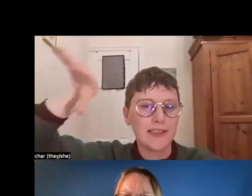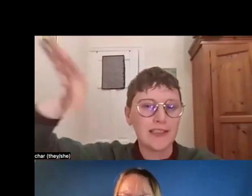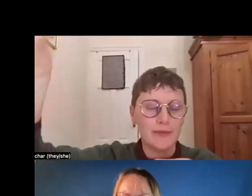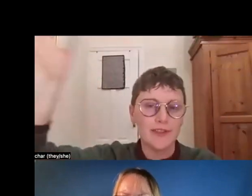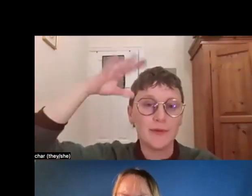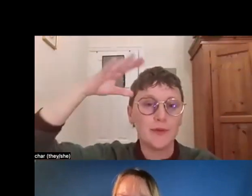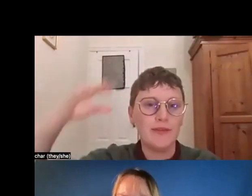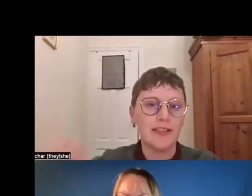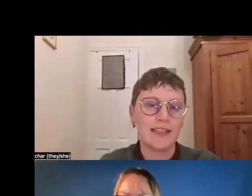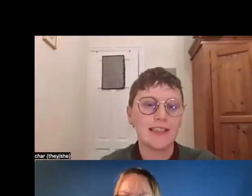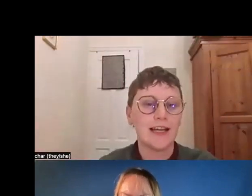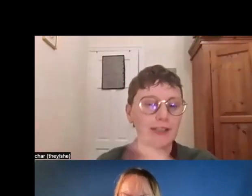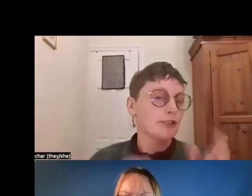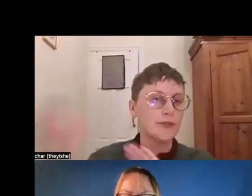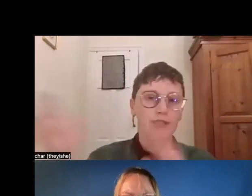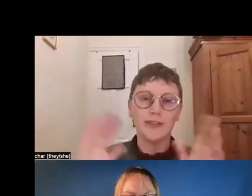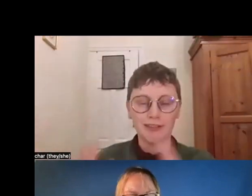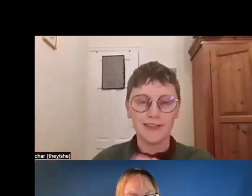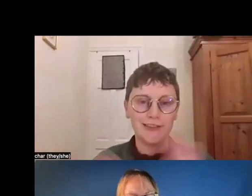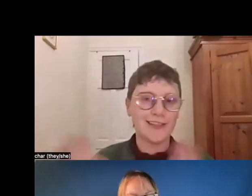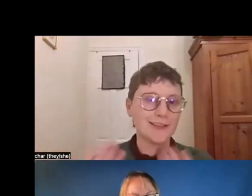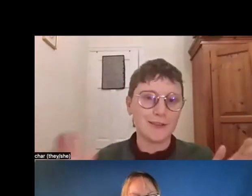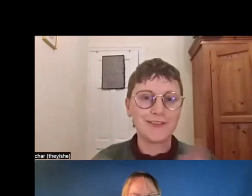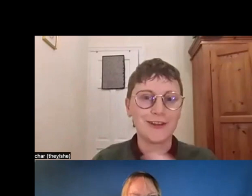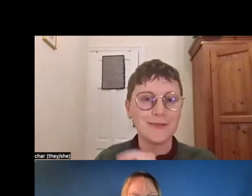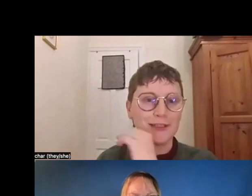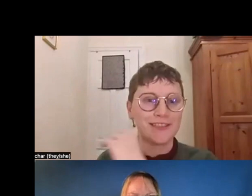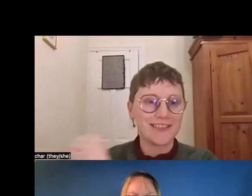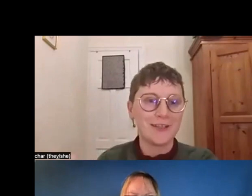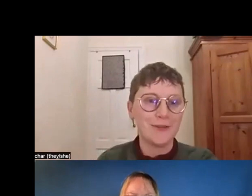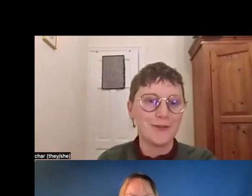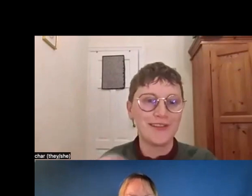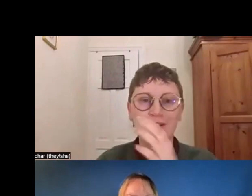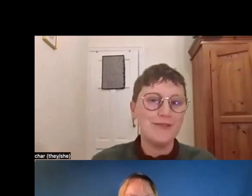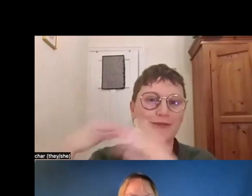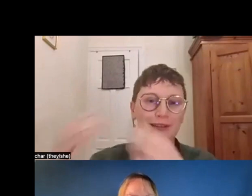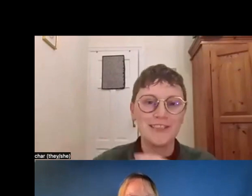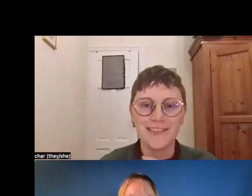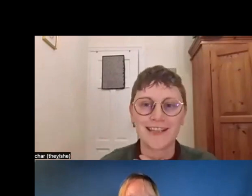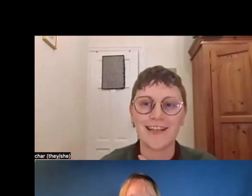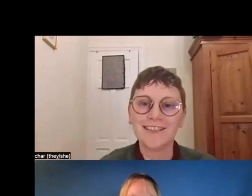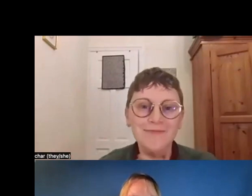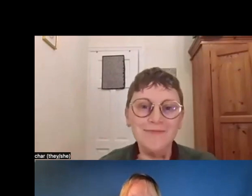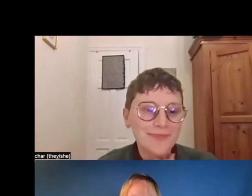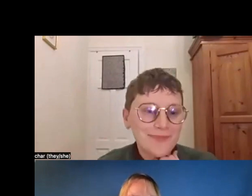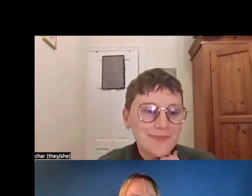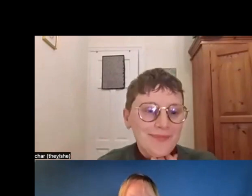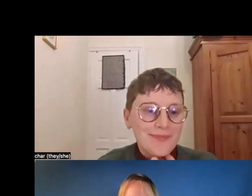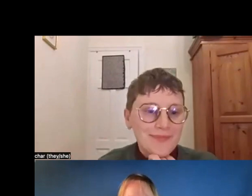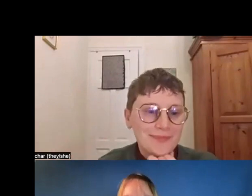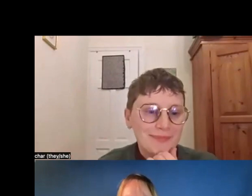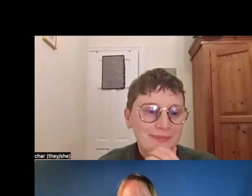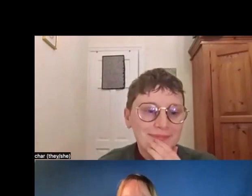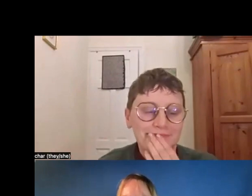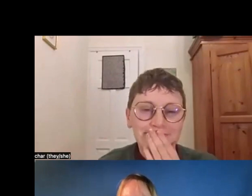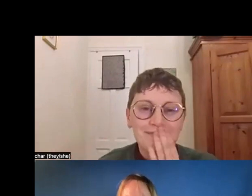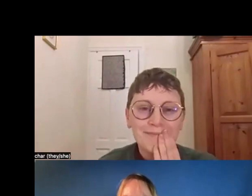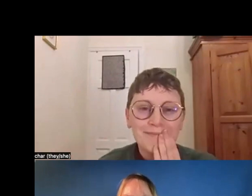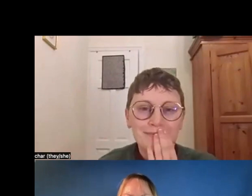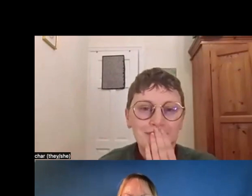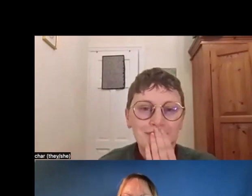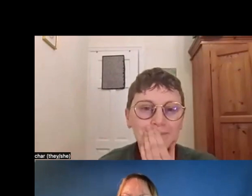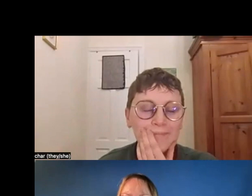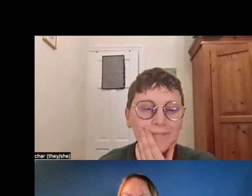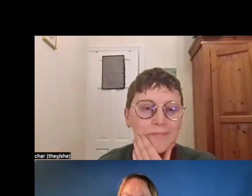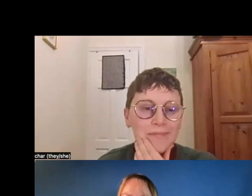and the participants will have a link to that too. So yeah, don't stress about it because a lot of the information is there. Yeah, fine. Anyway,